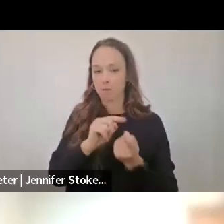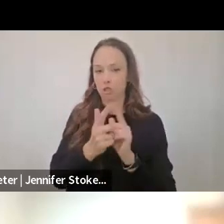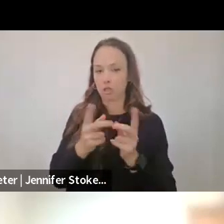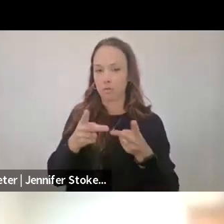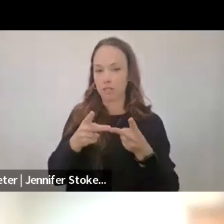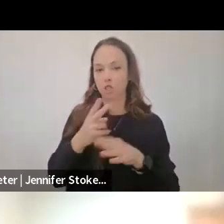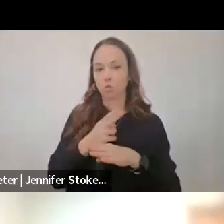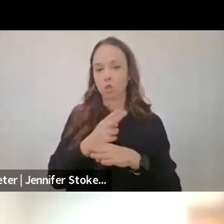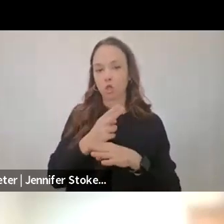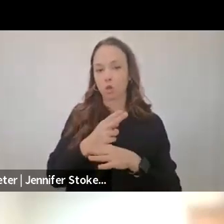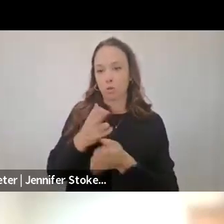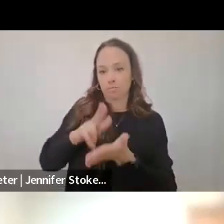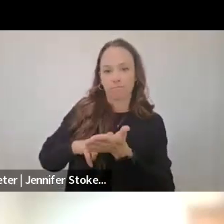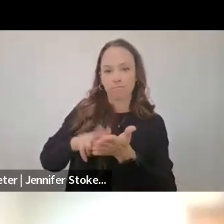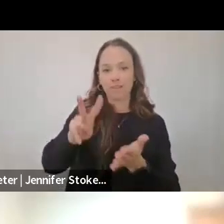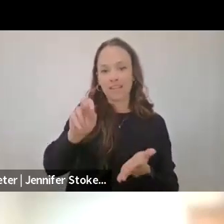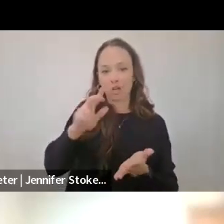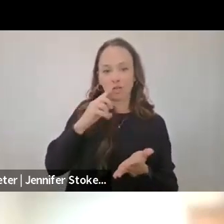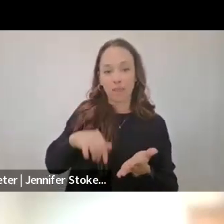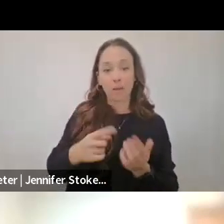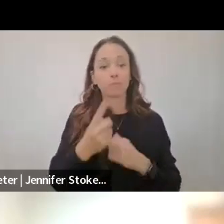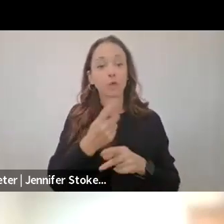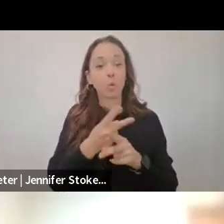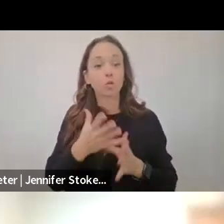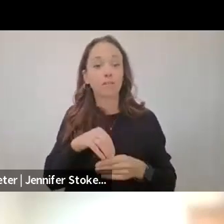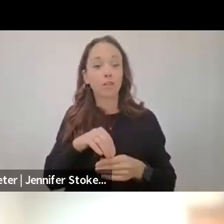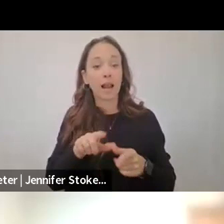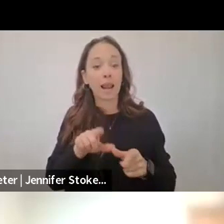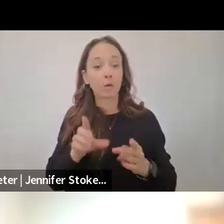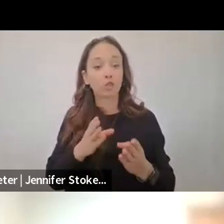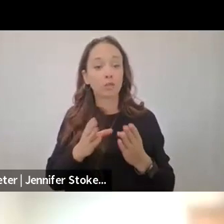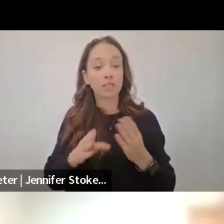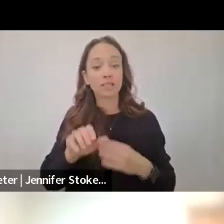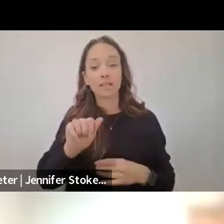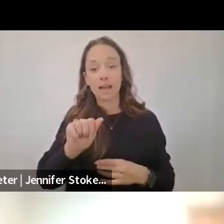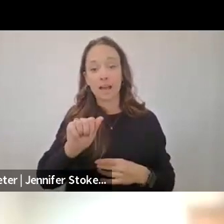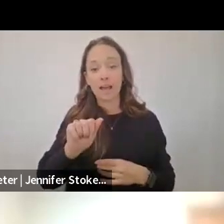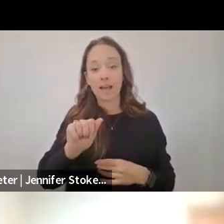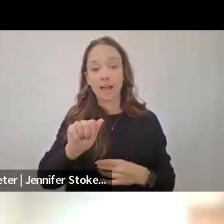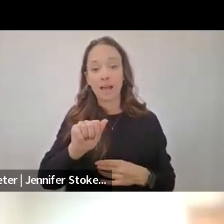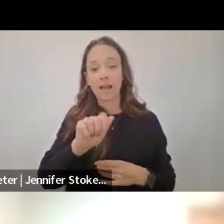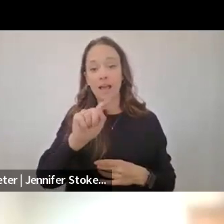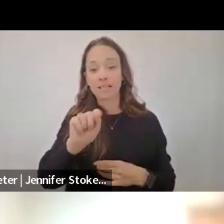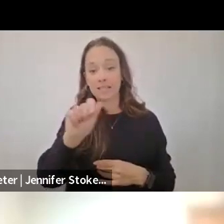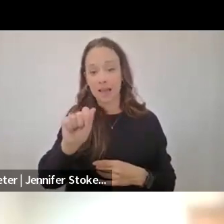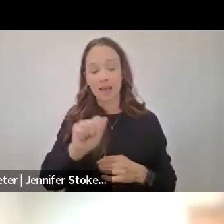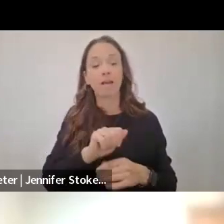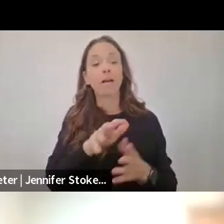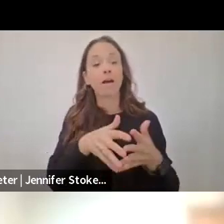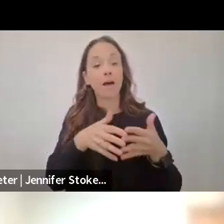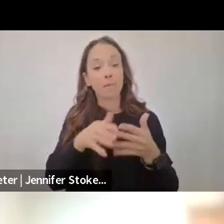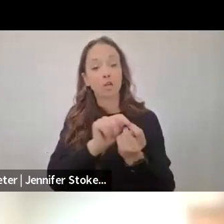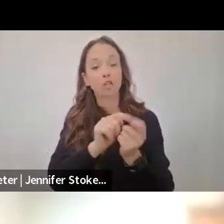that. One of the supervisors in language services is an ATA, American Translation Association